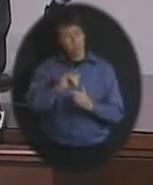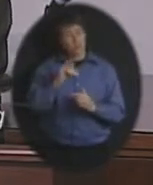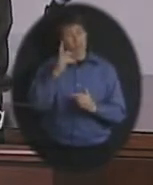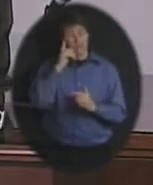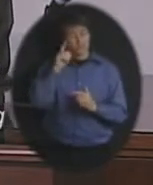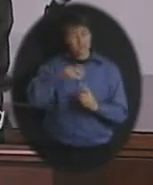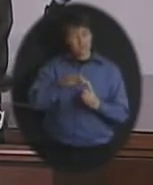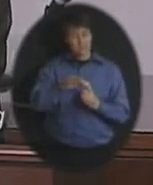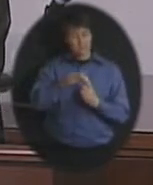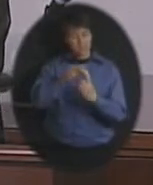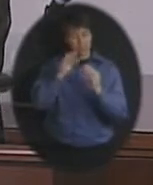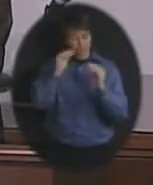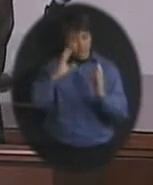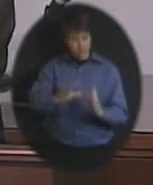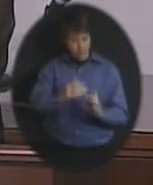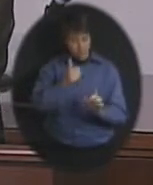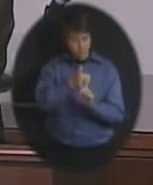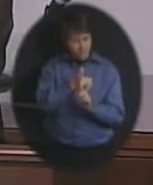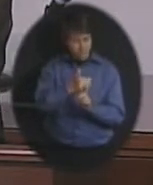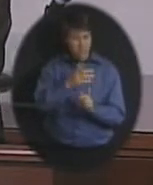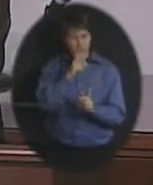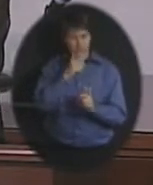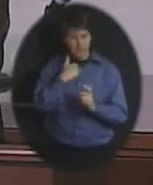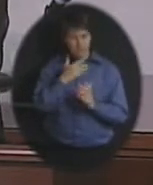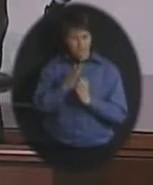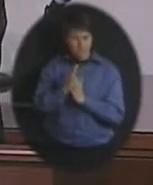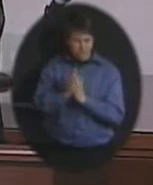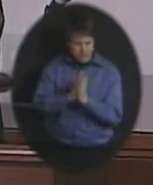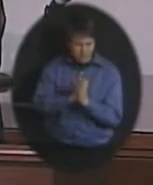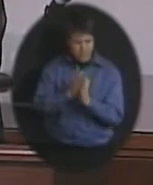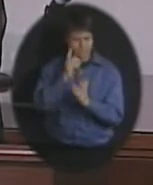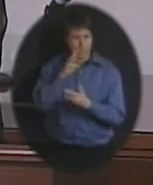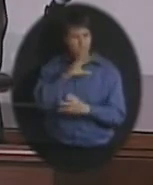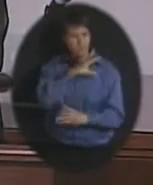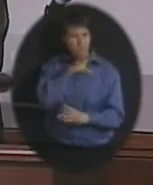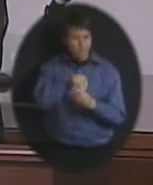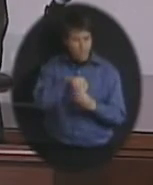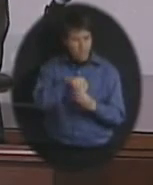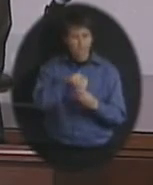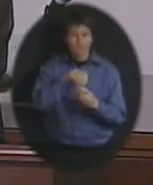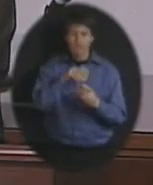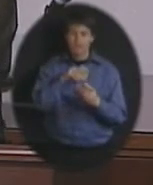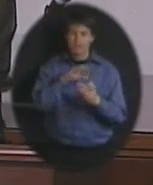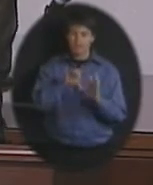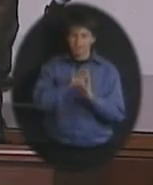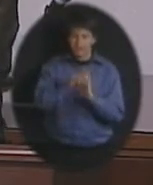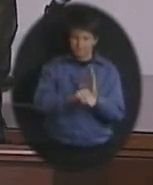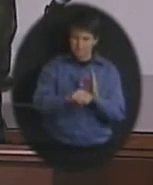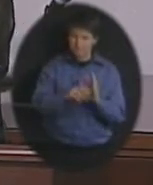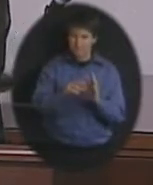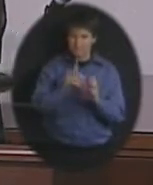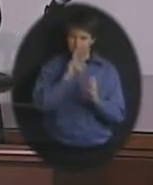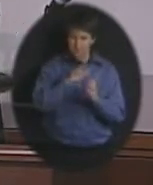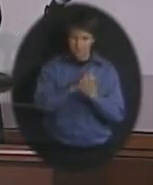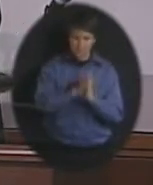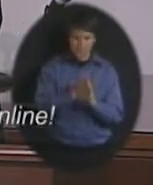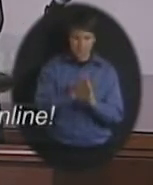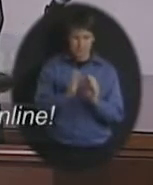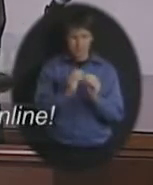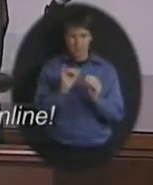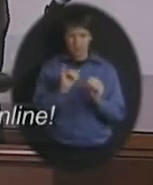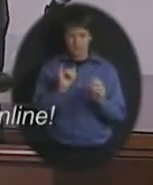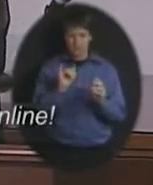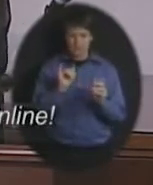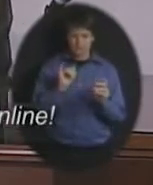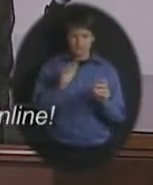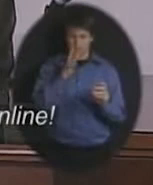Avid, someone who has a passion for delving into curriculum in this way, really becoming the mom or the dad to